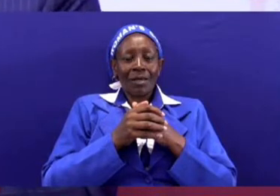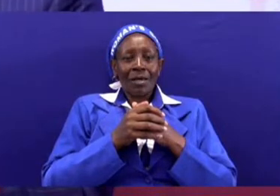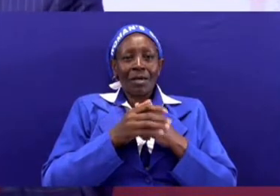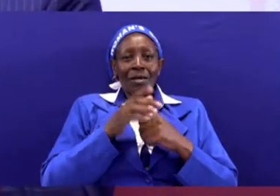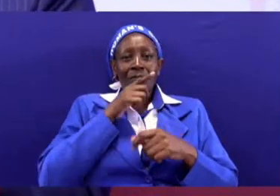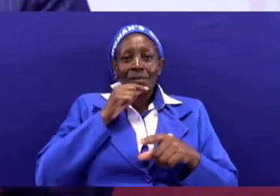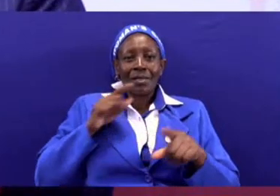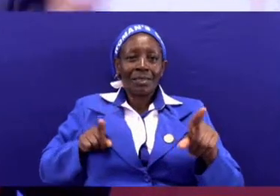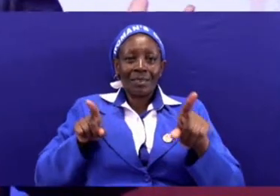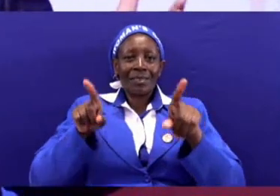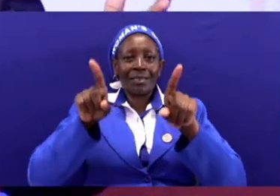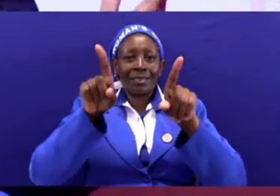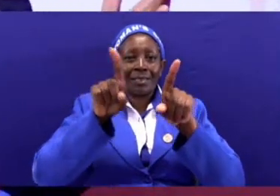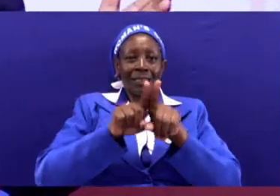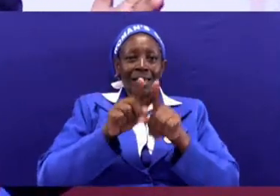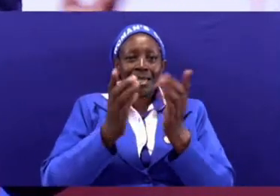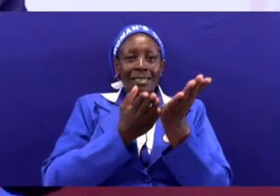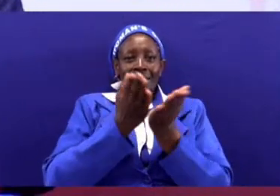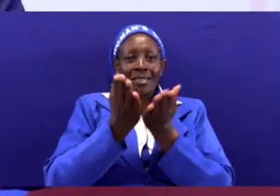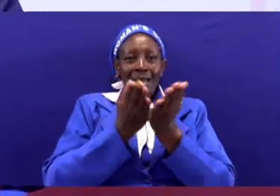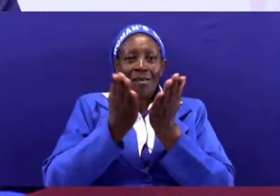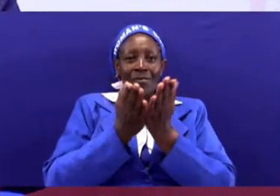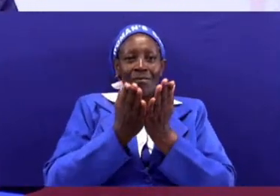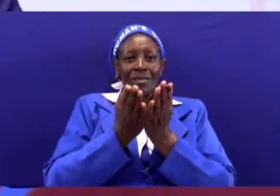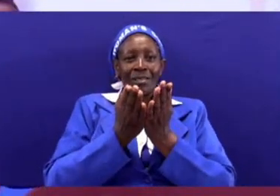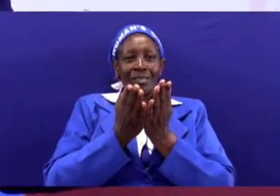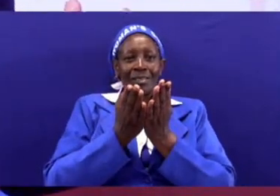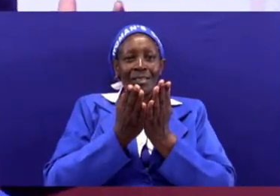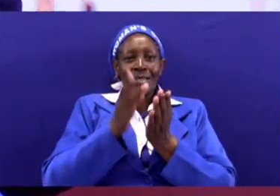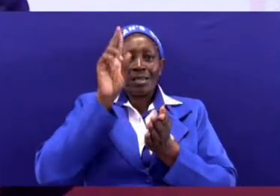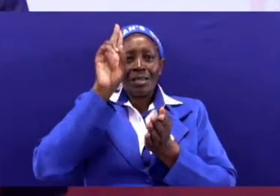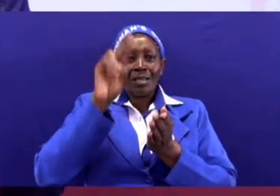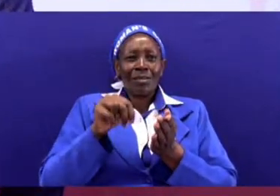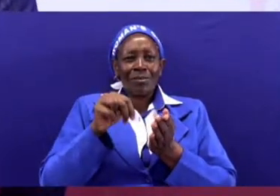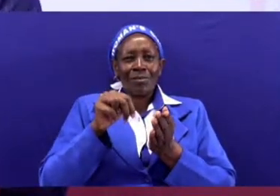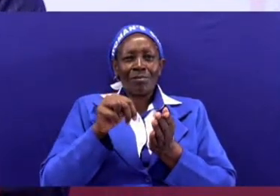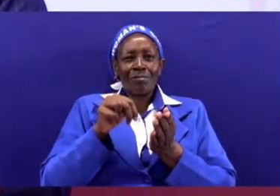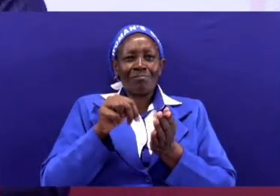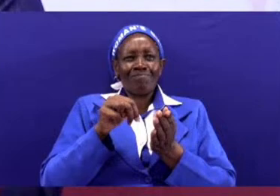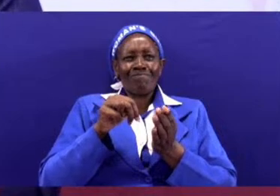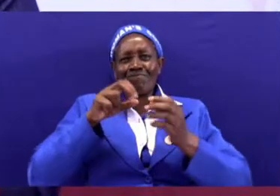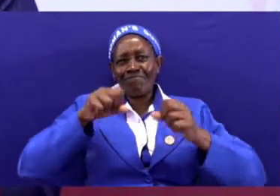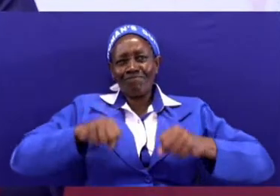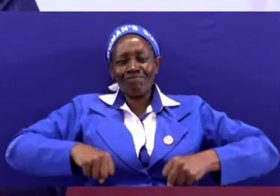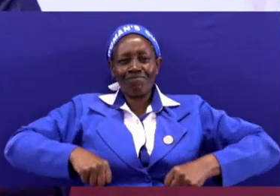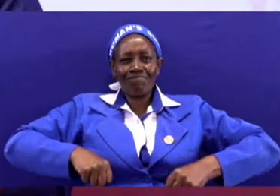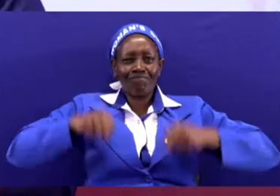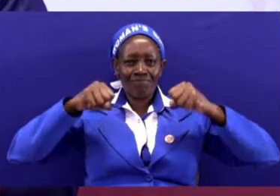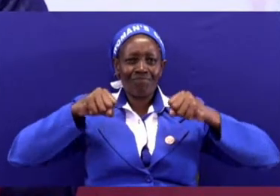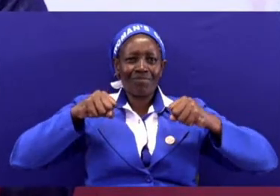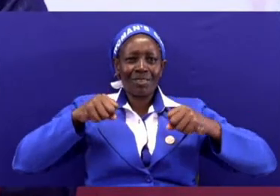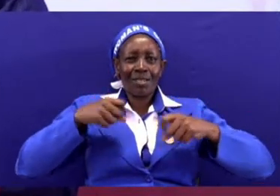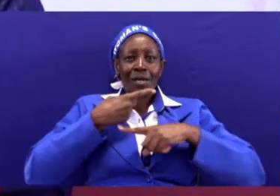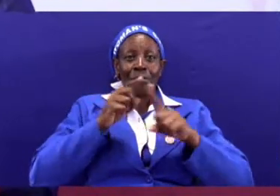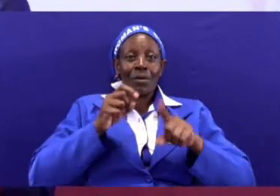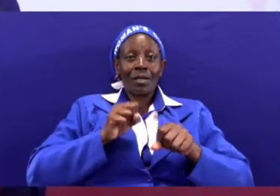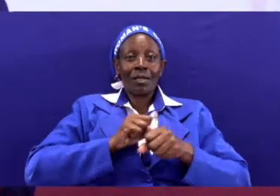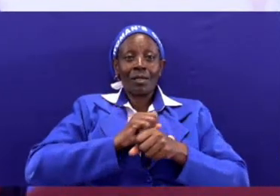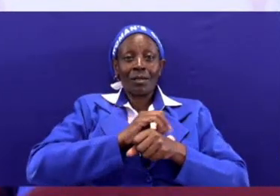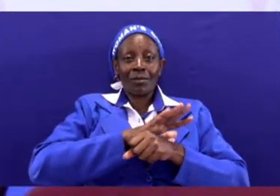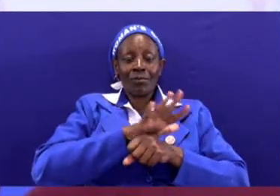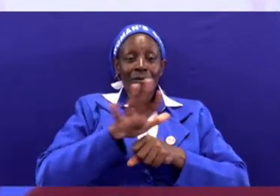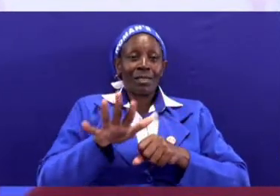sisters, service is not about position. Service is about influence, godly